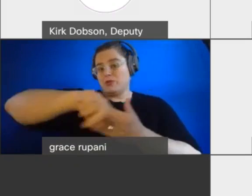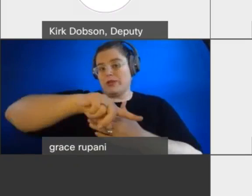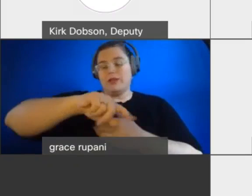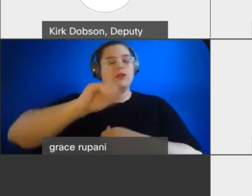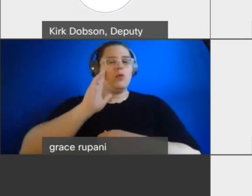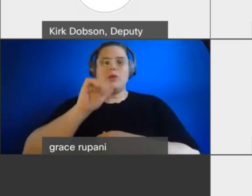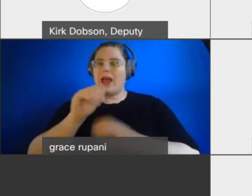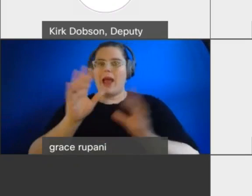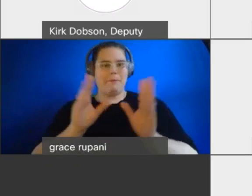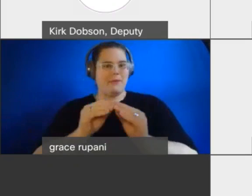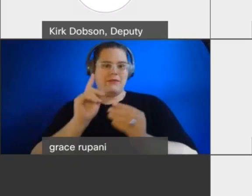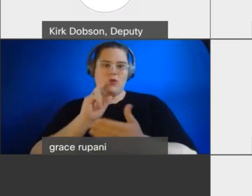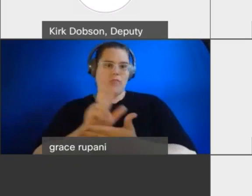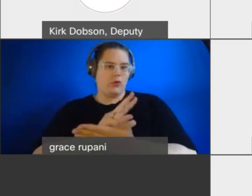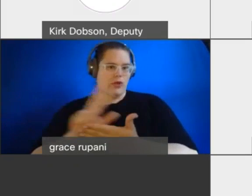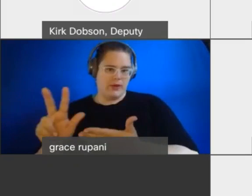3 weeks.